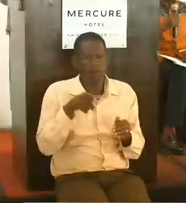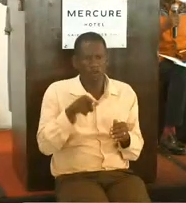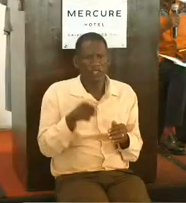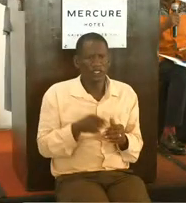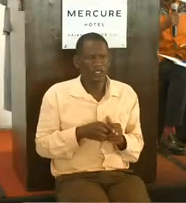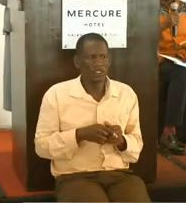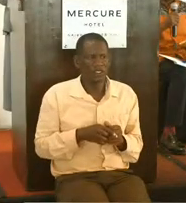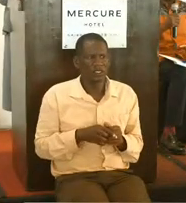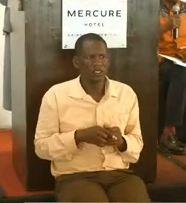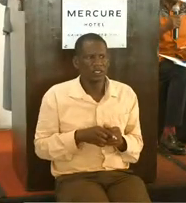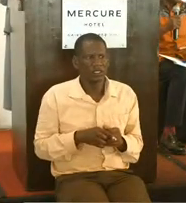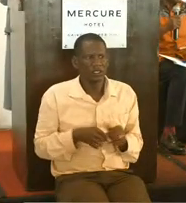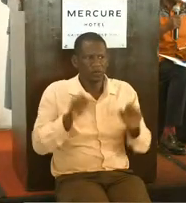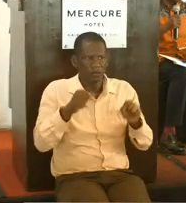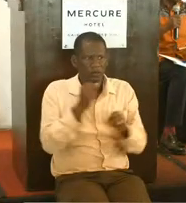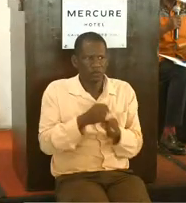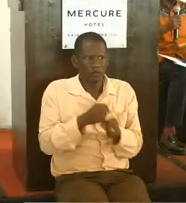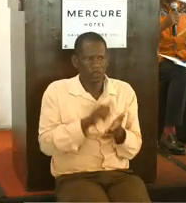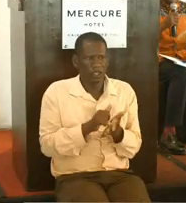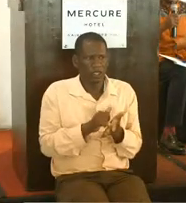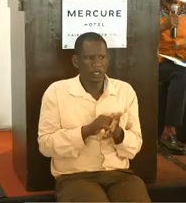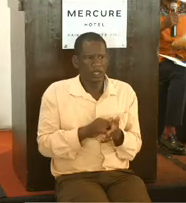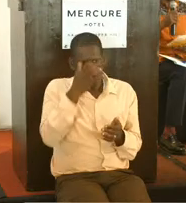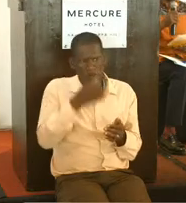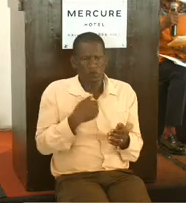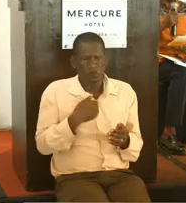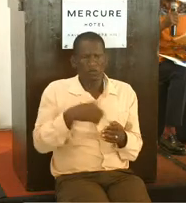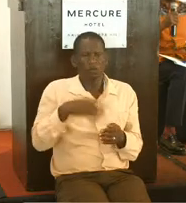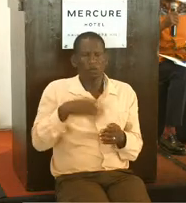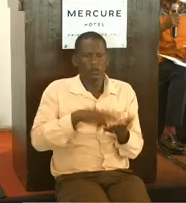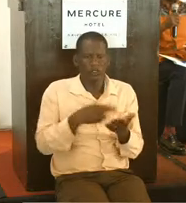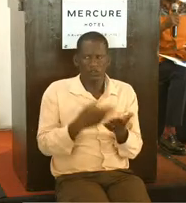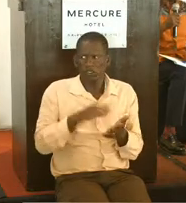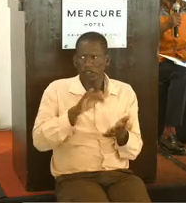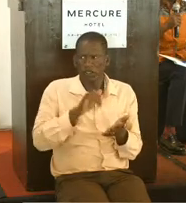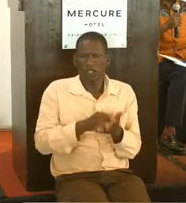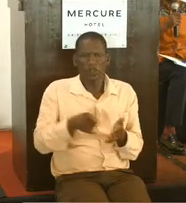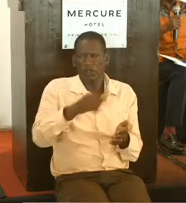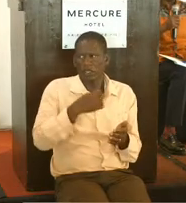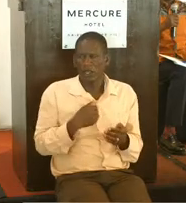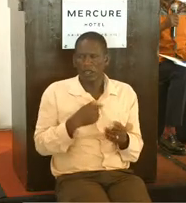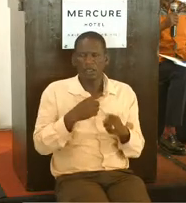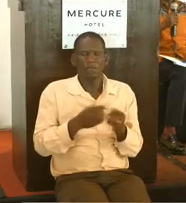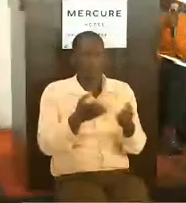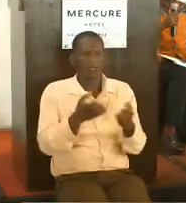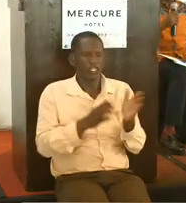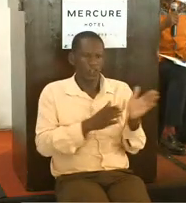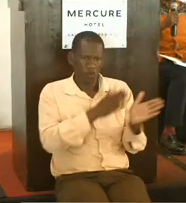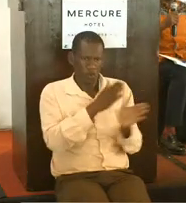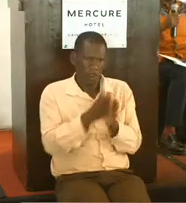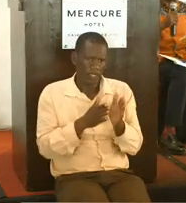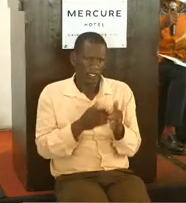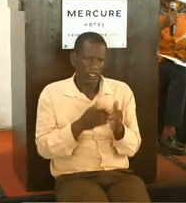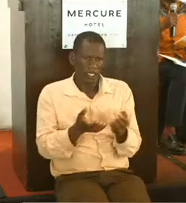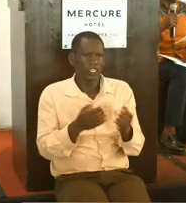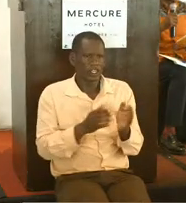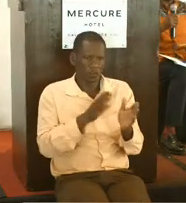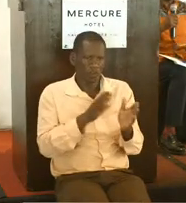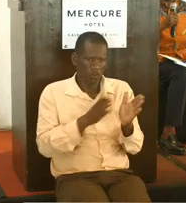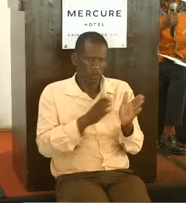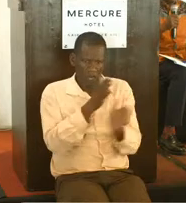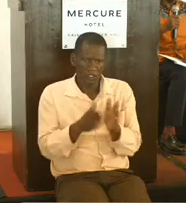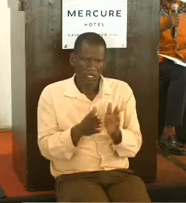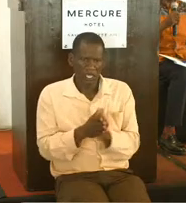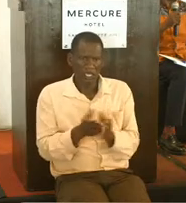this uh we can do it because we have much more resources than we had but it requires organizing it requires organization